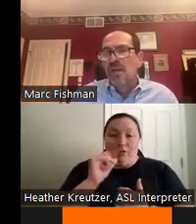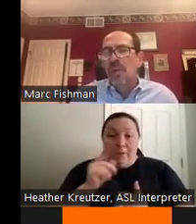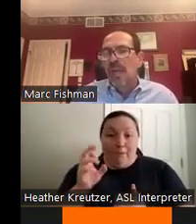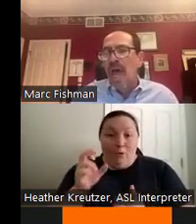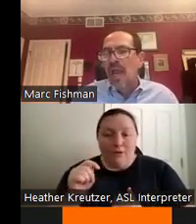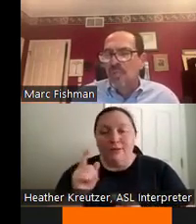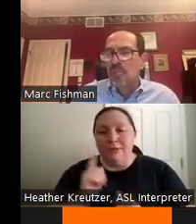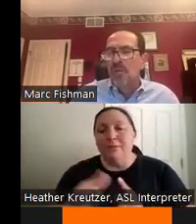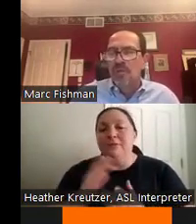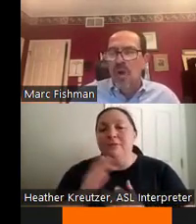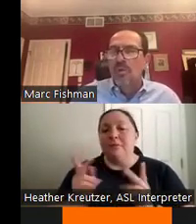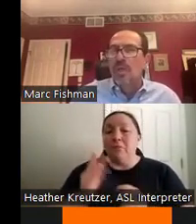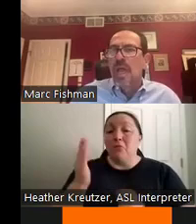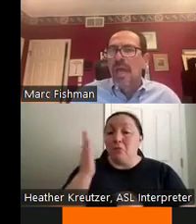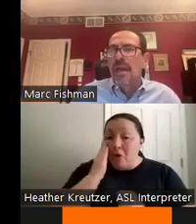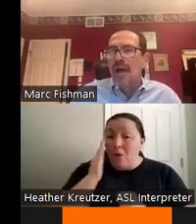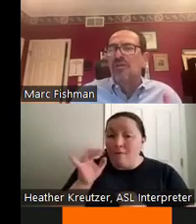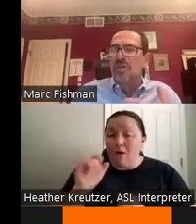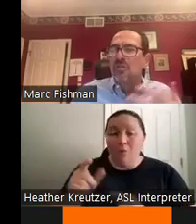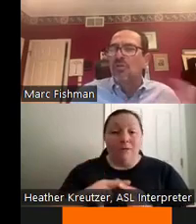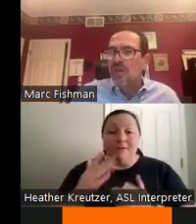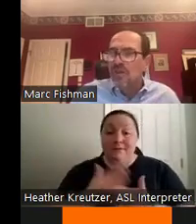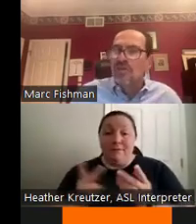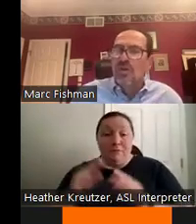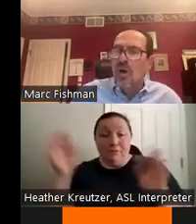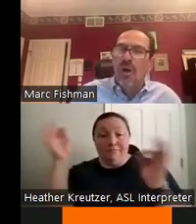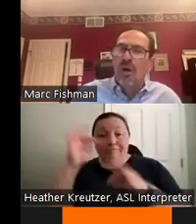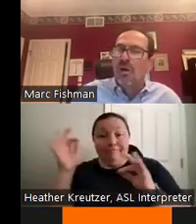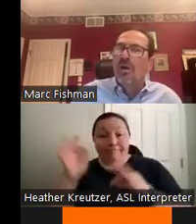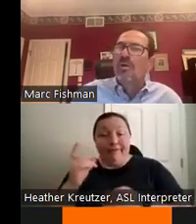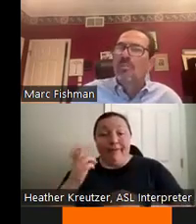it's fentanyl, but a lot of people don't. And obviously the